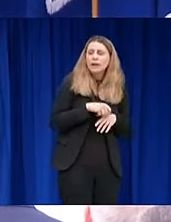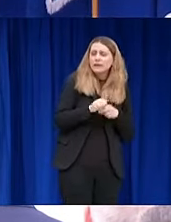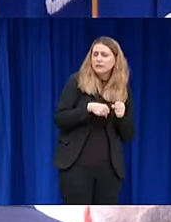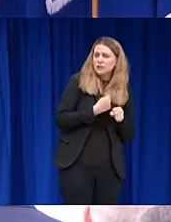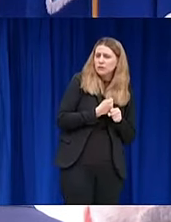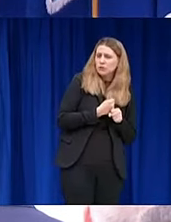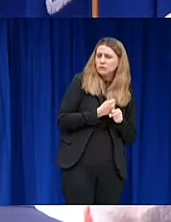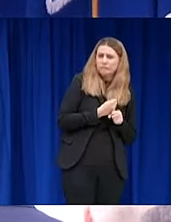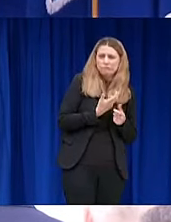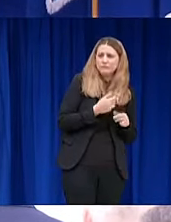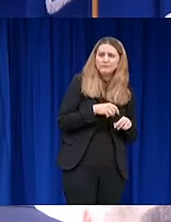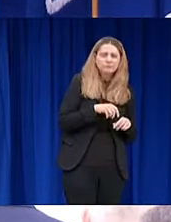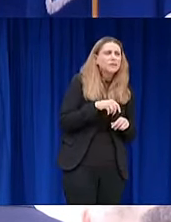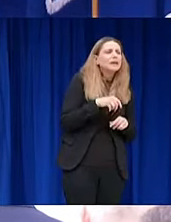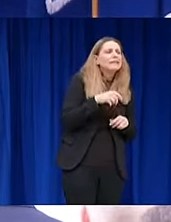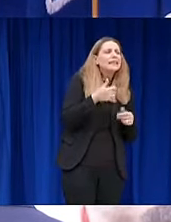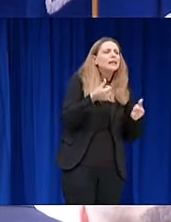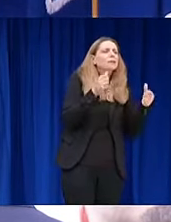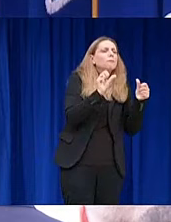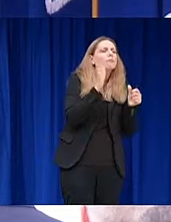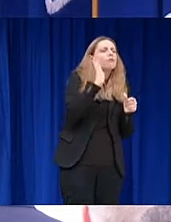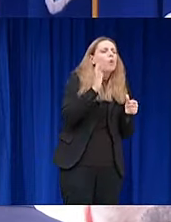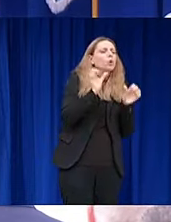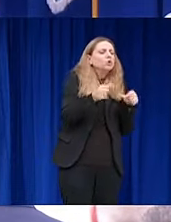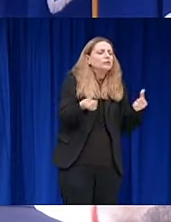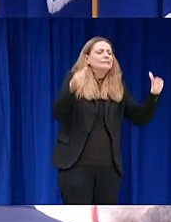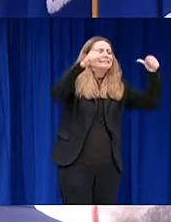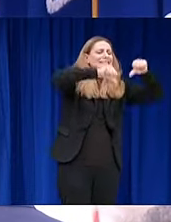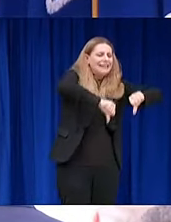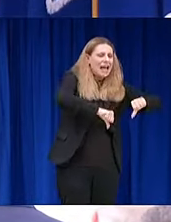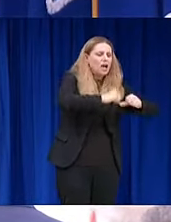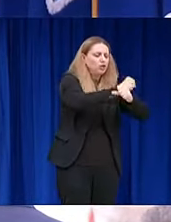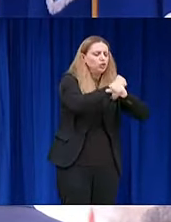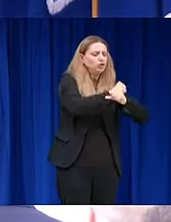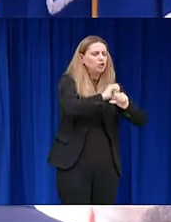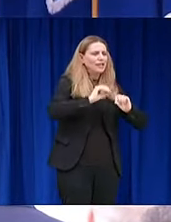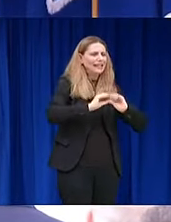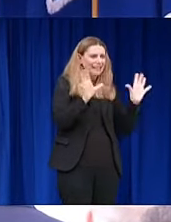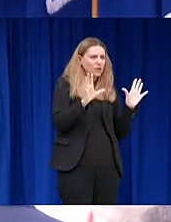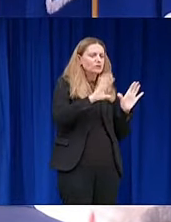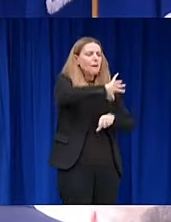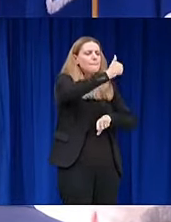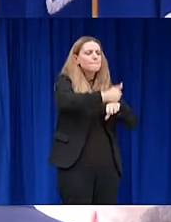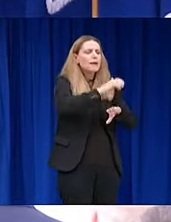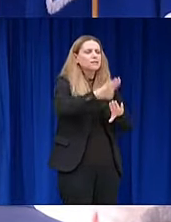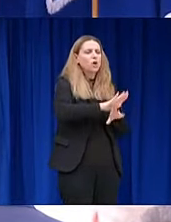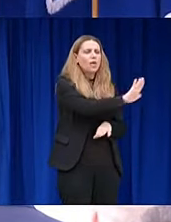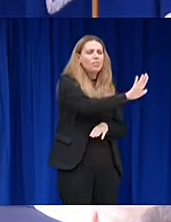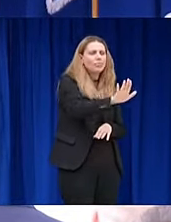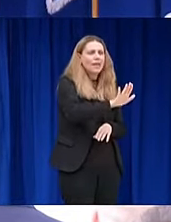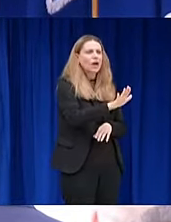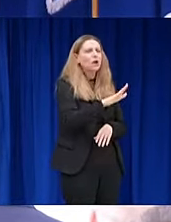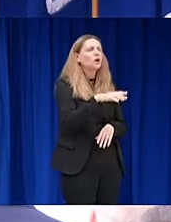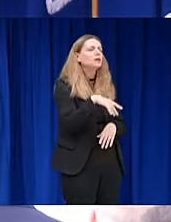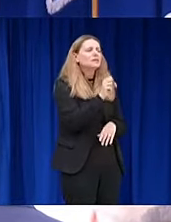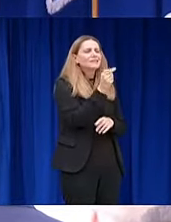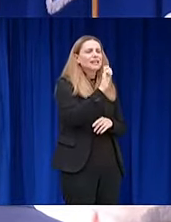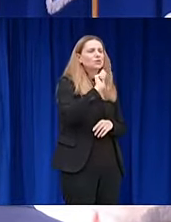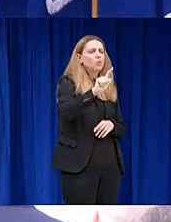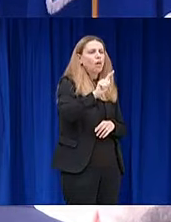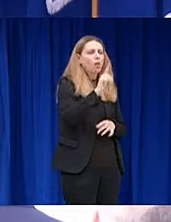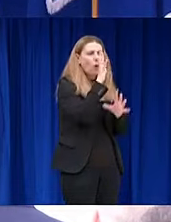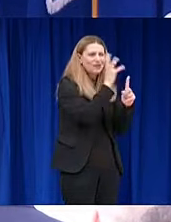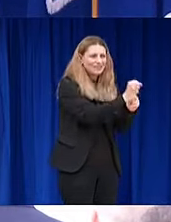people simply on the basis of their sexual orientation. The last full barrier to their open service